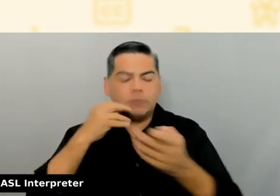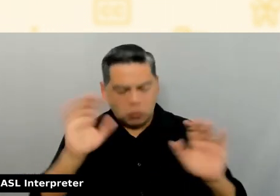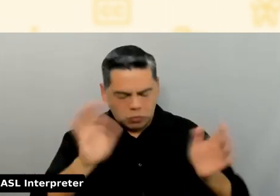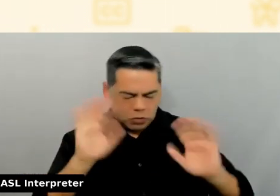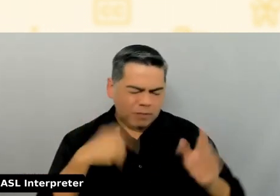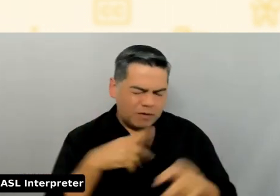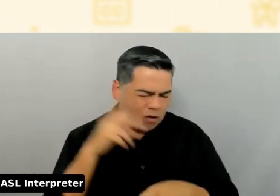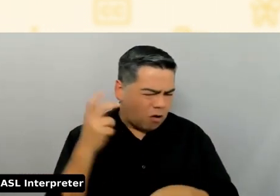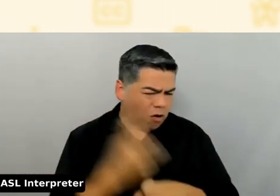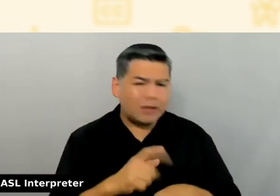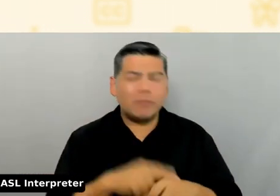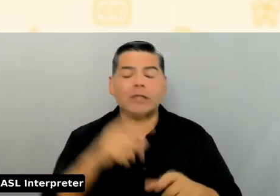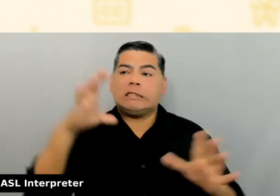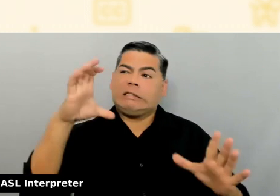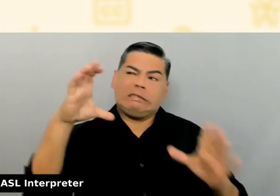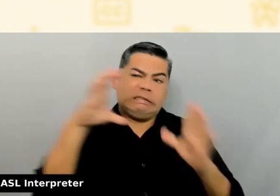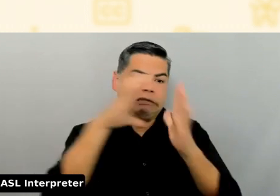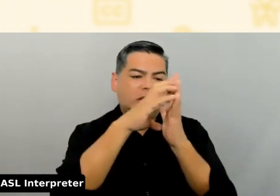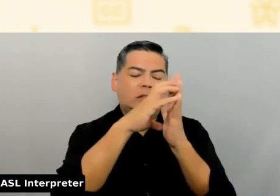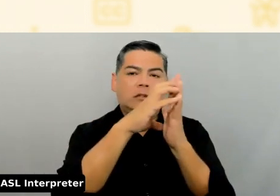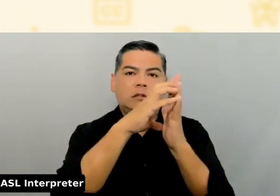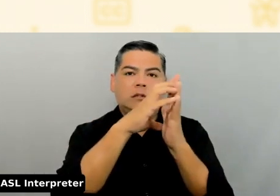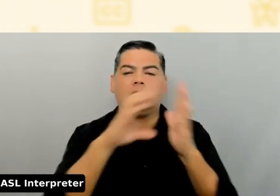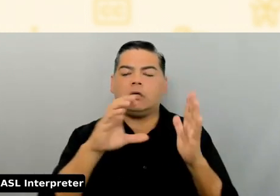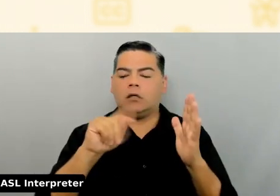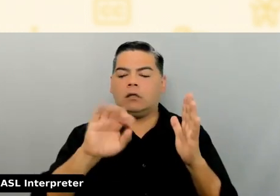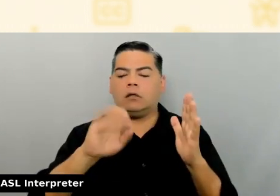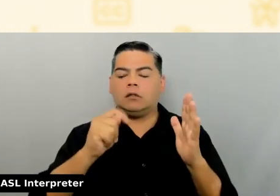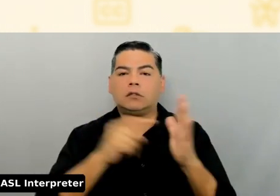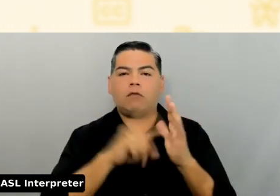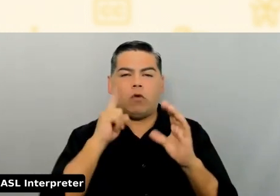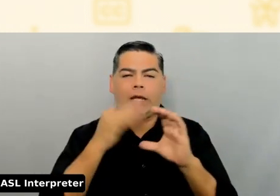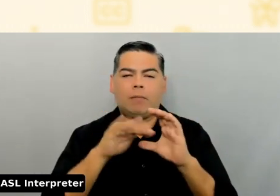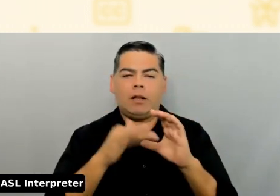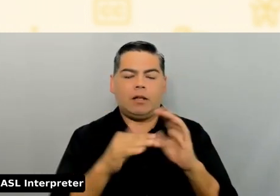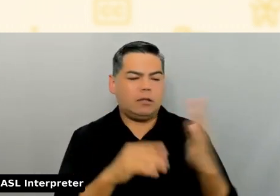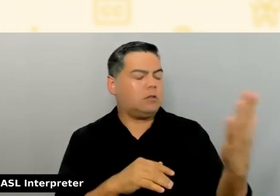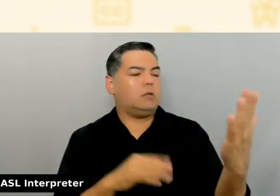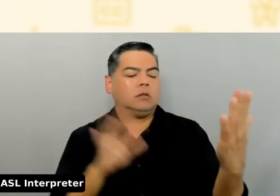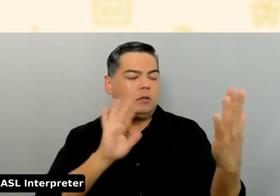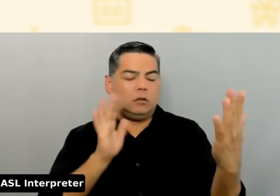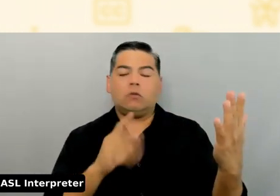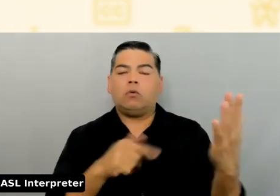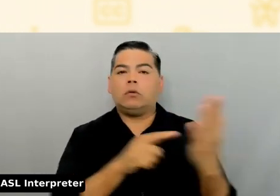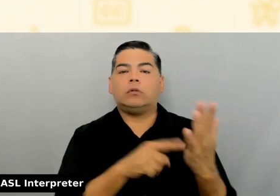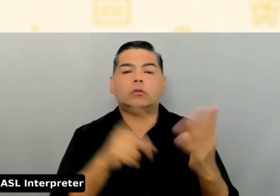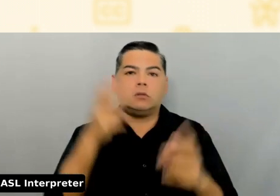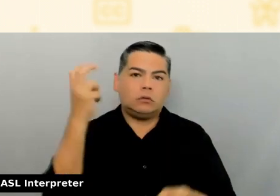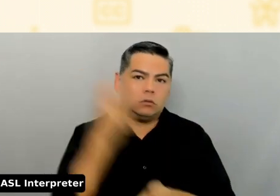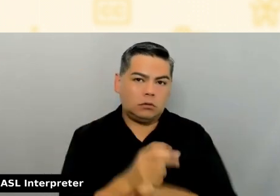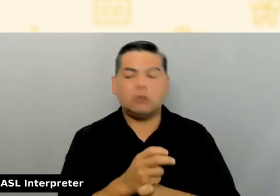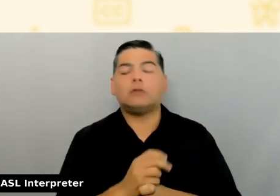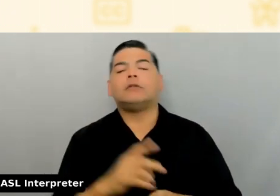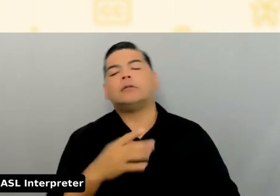time with, like seeing a large block of text in email copy or in web copy. So make sure